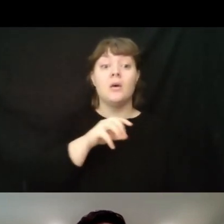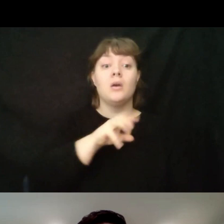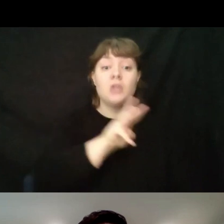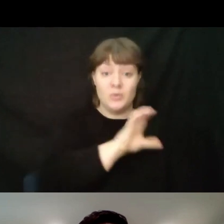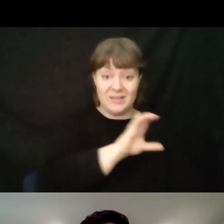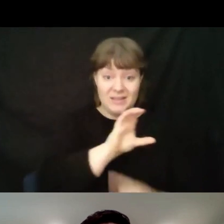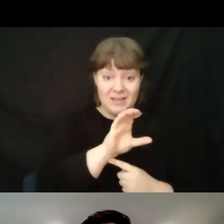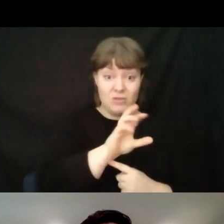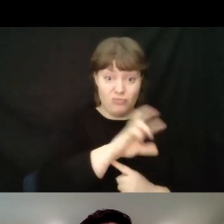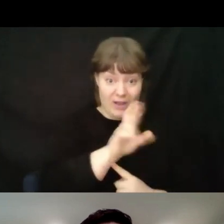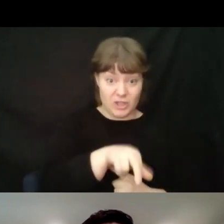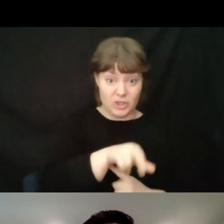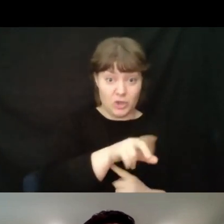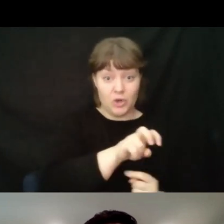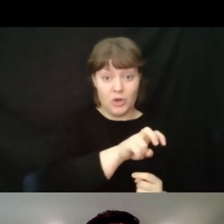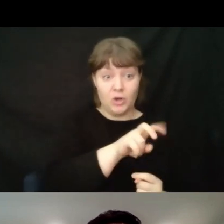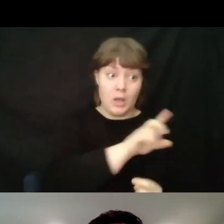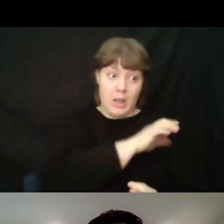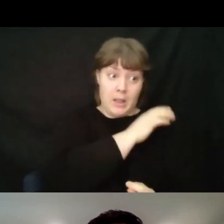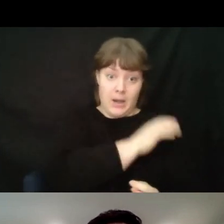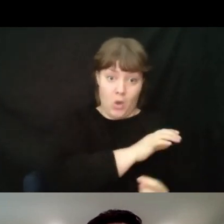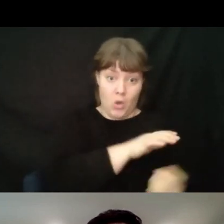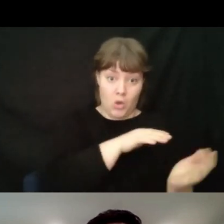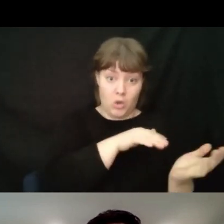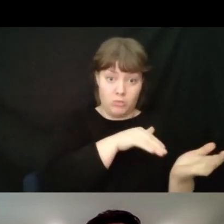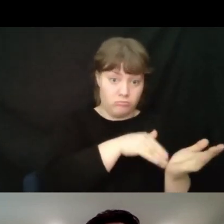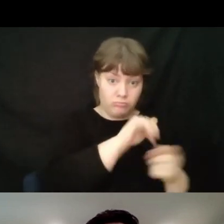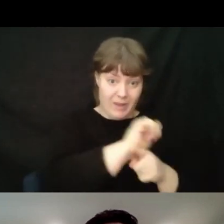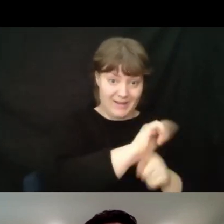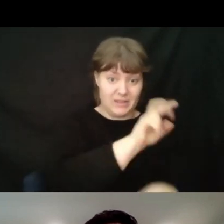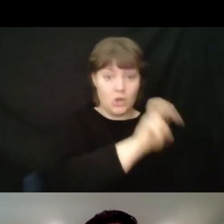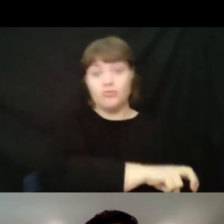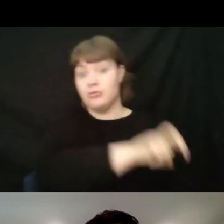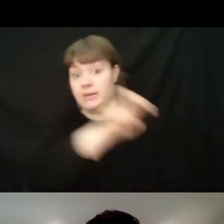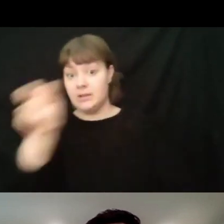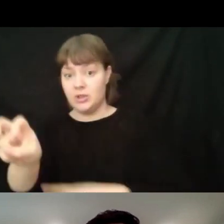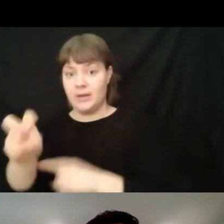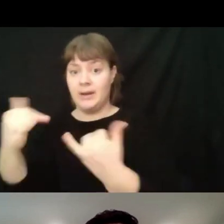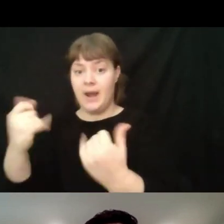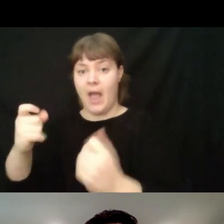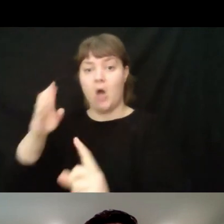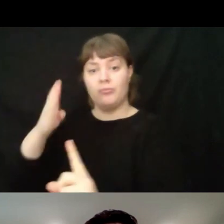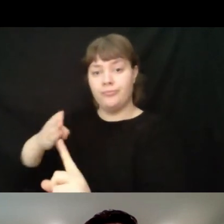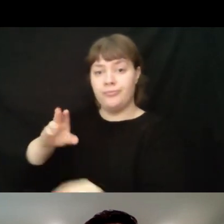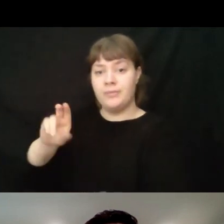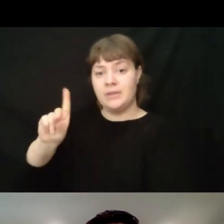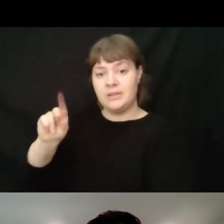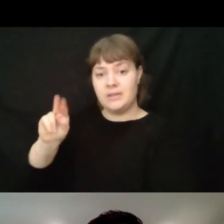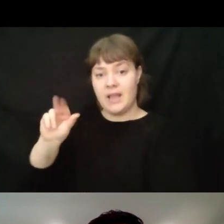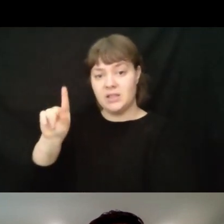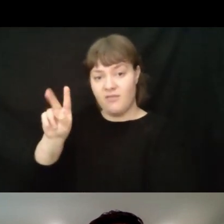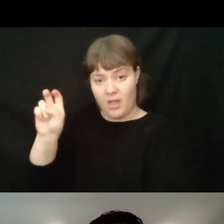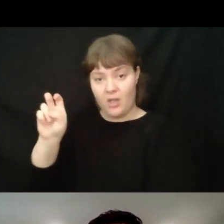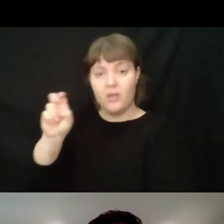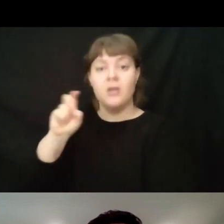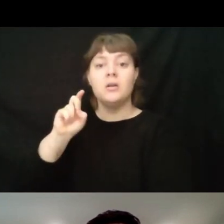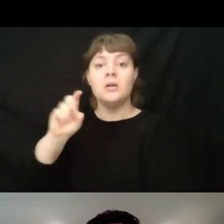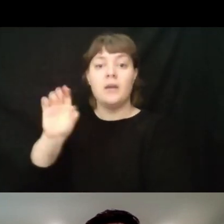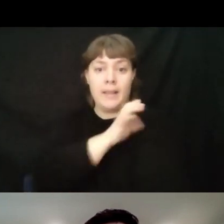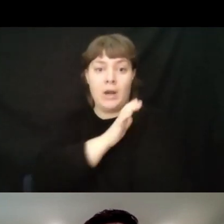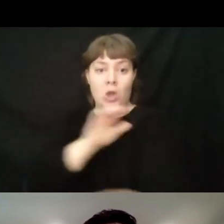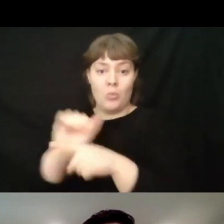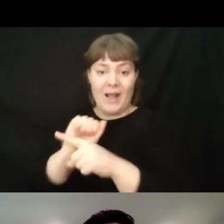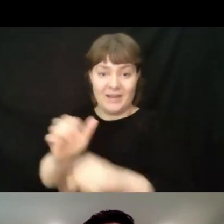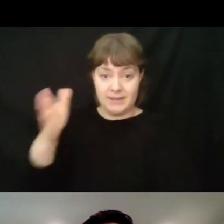in Rochester for my clinical practice, and I'm fully now down in Dansville for my clinical practice, with really